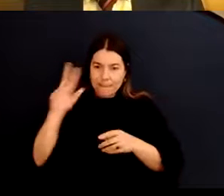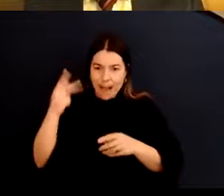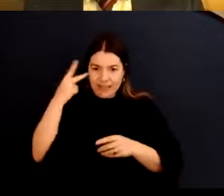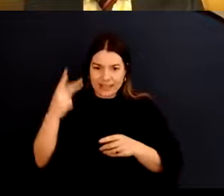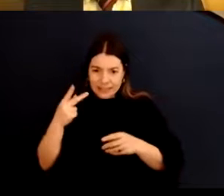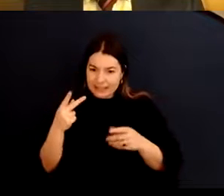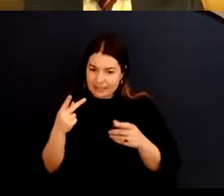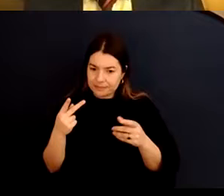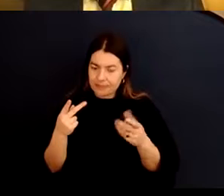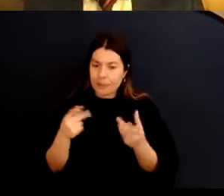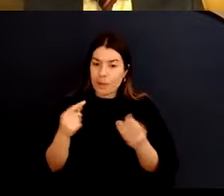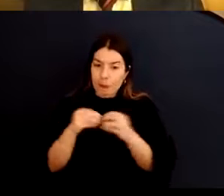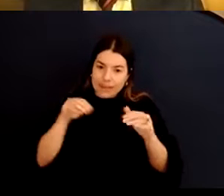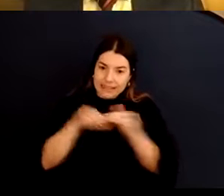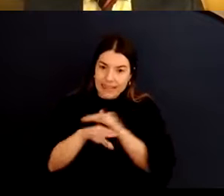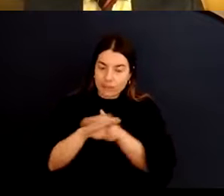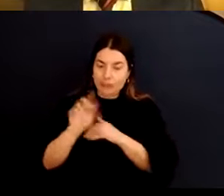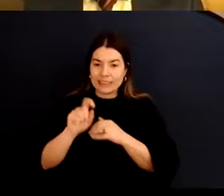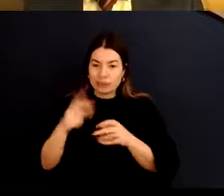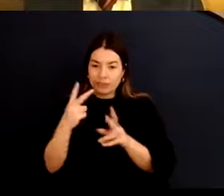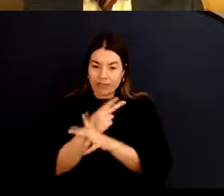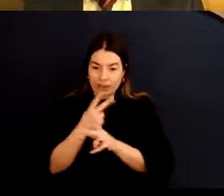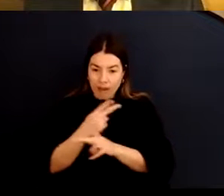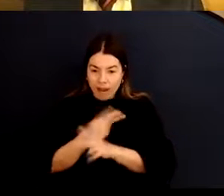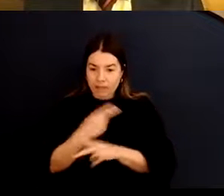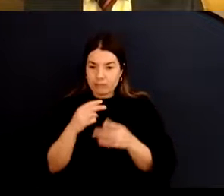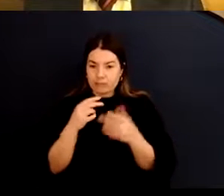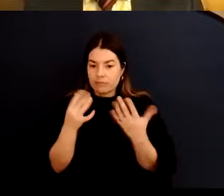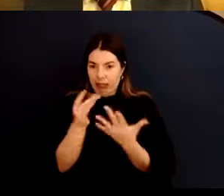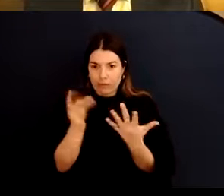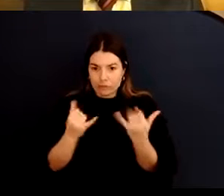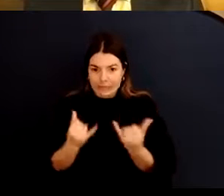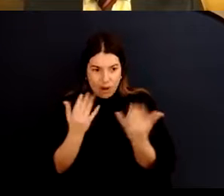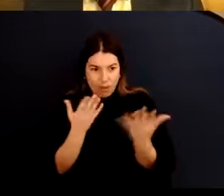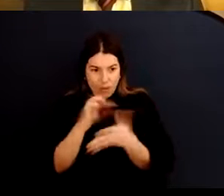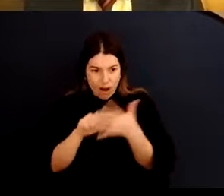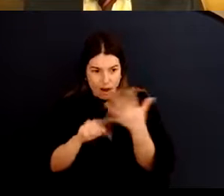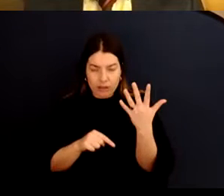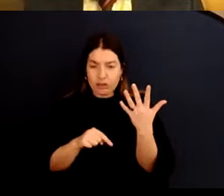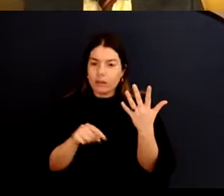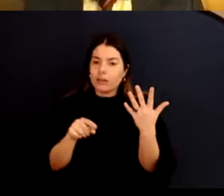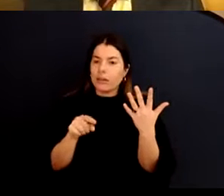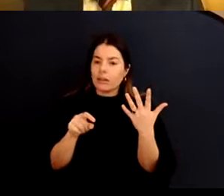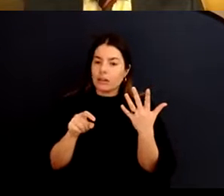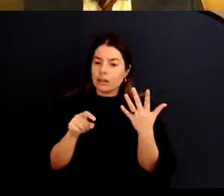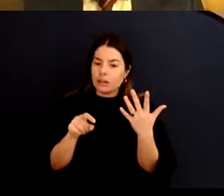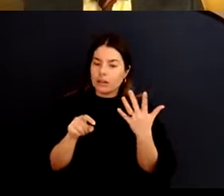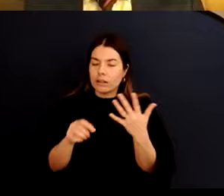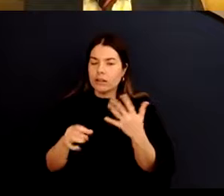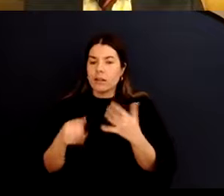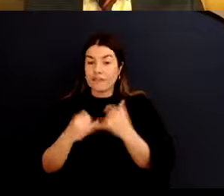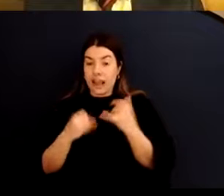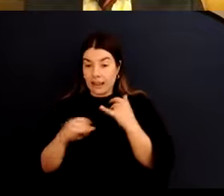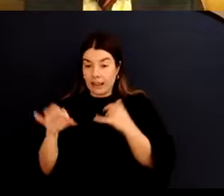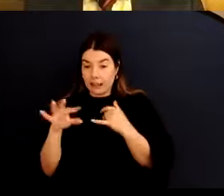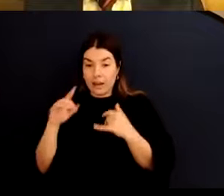making things more accessible, we need to figure out what are the options now and hold the county accountable for those things. And then finally, on a federal